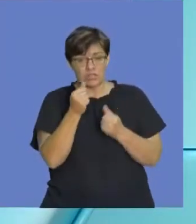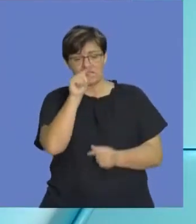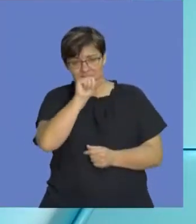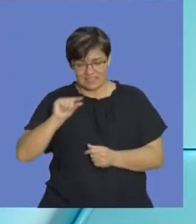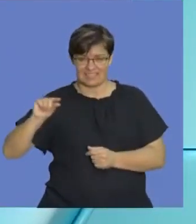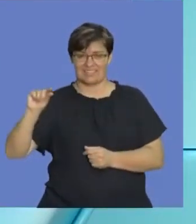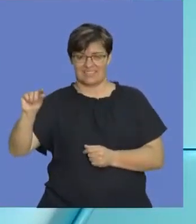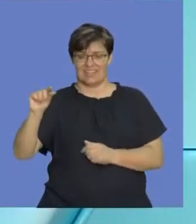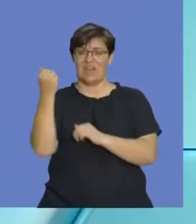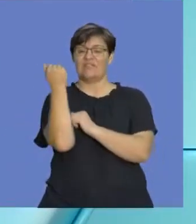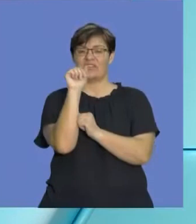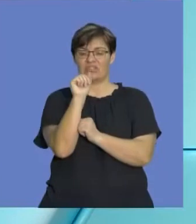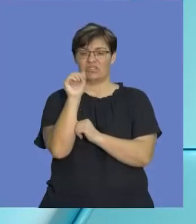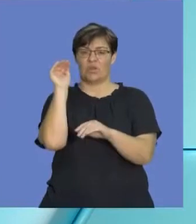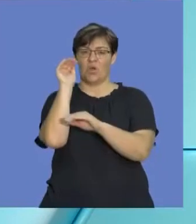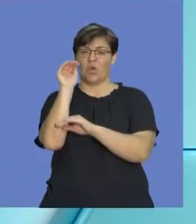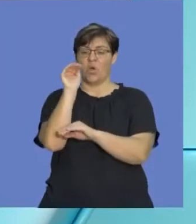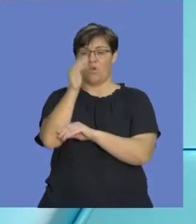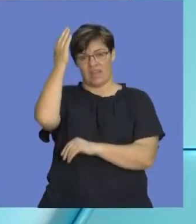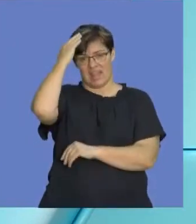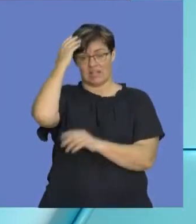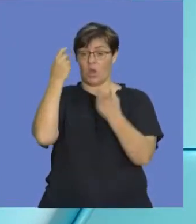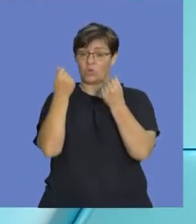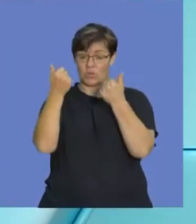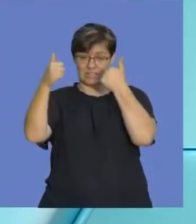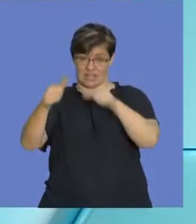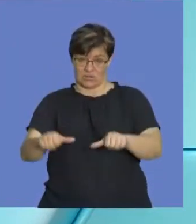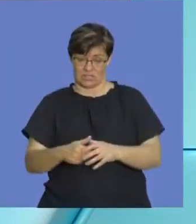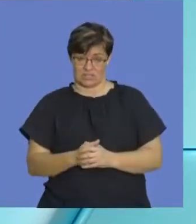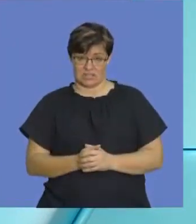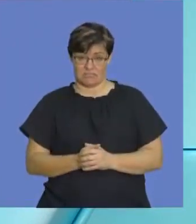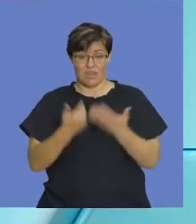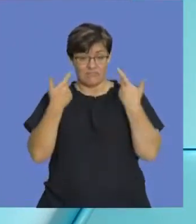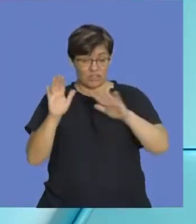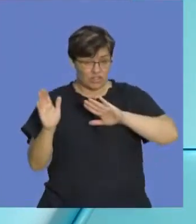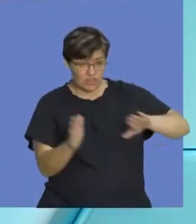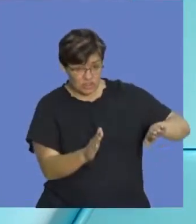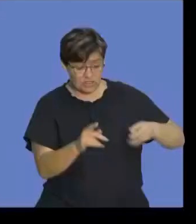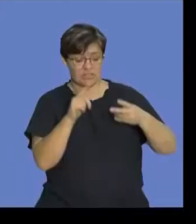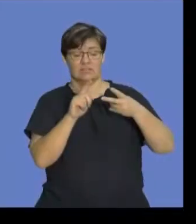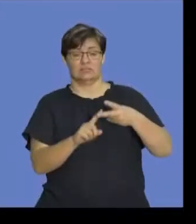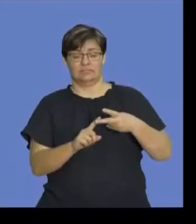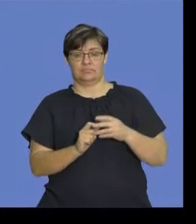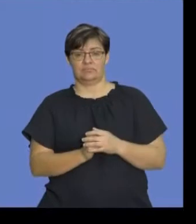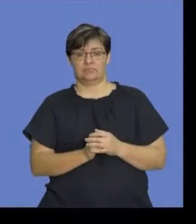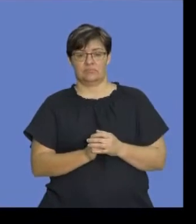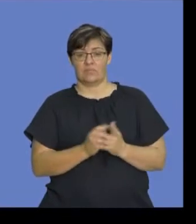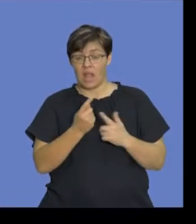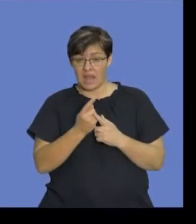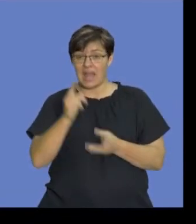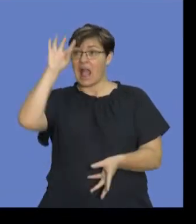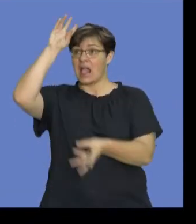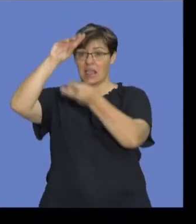namely the factory overheads cost account. Once you have done that and